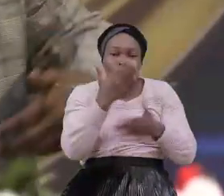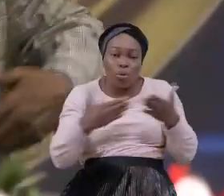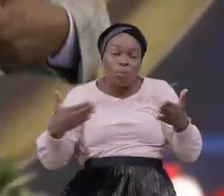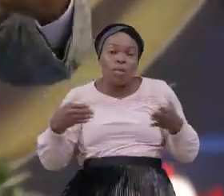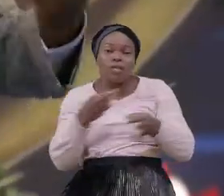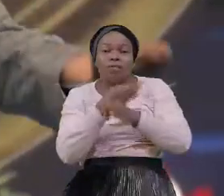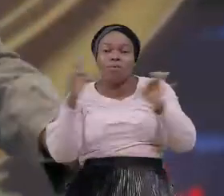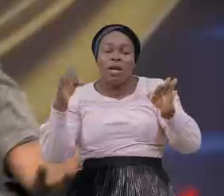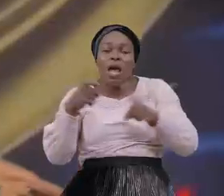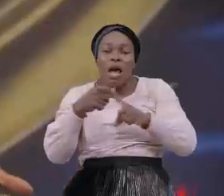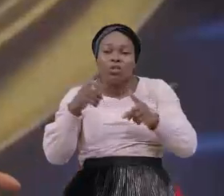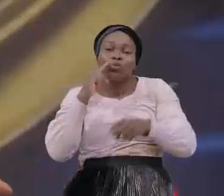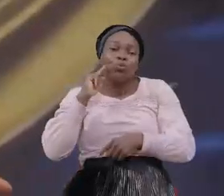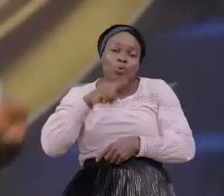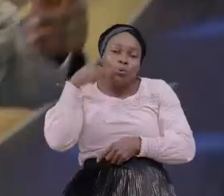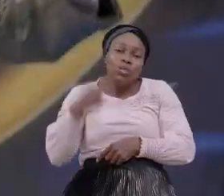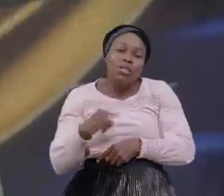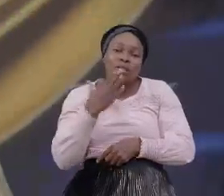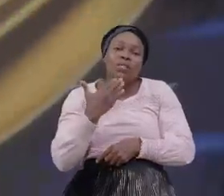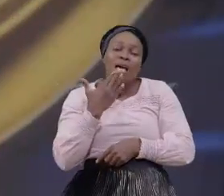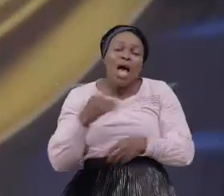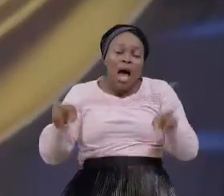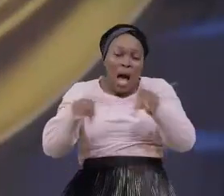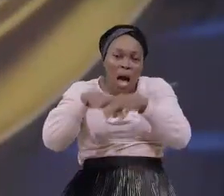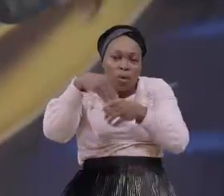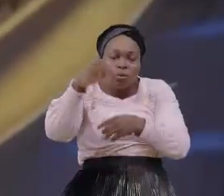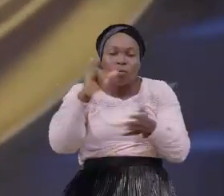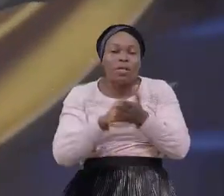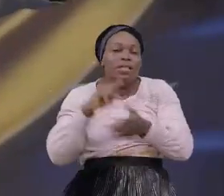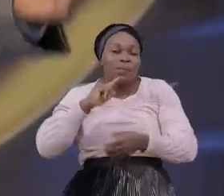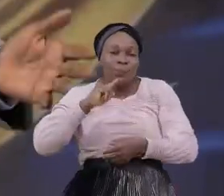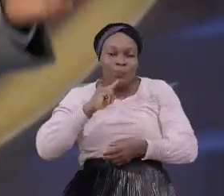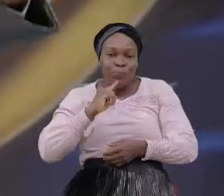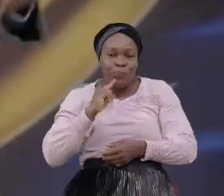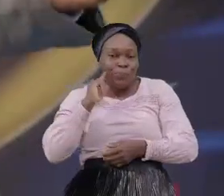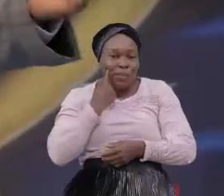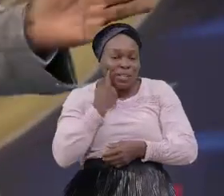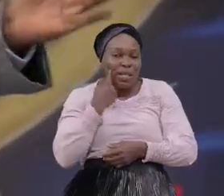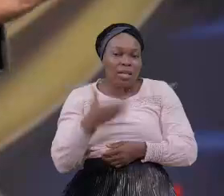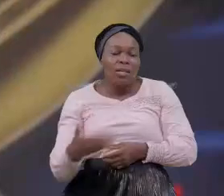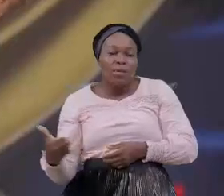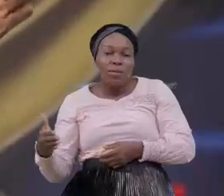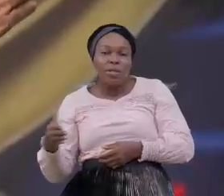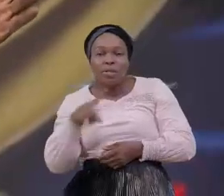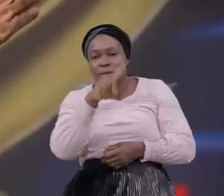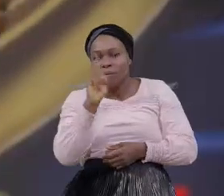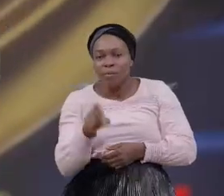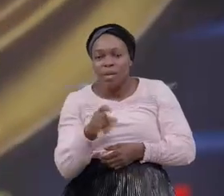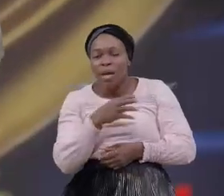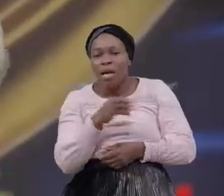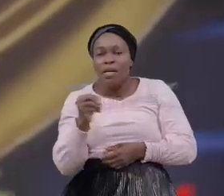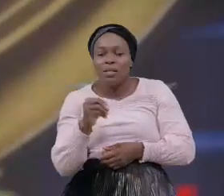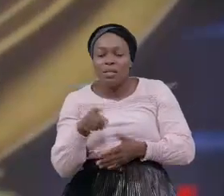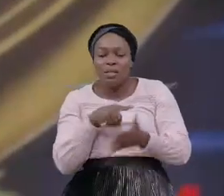bitter? Your mind will remind you again. 19 such and such, 20 such and such, this happened. This is the way you dealt with